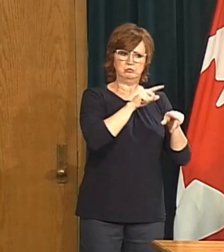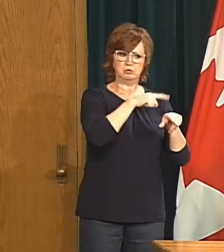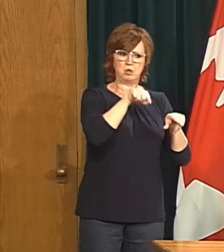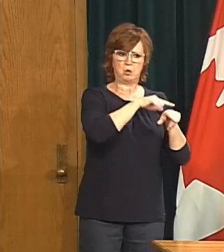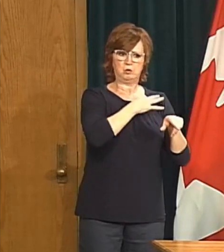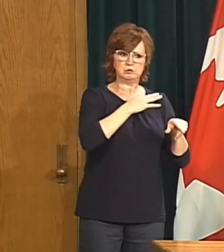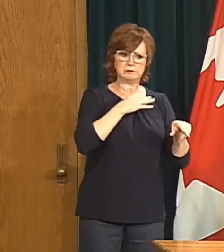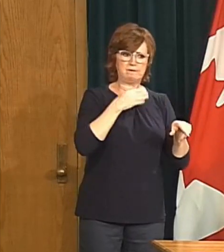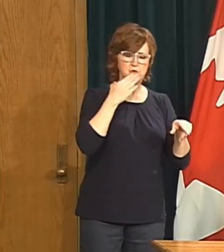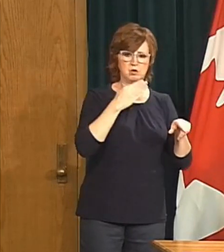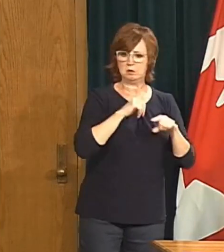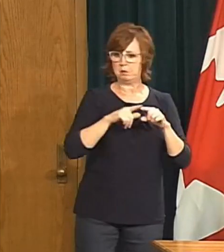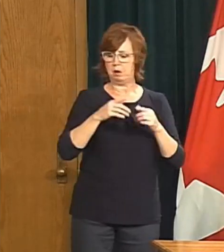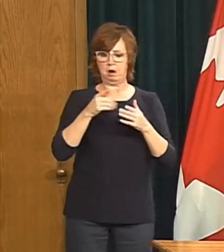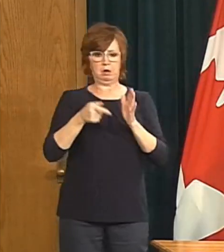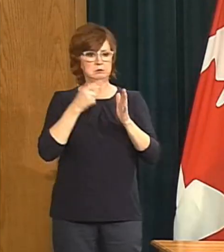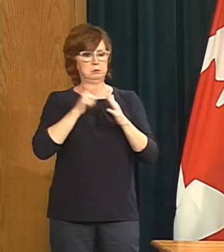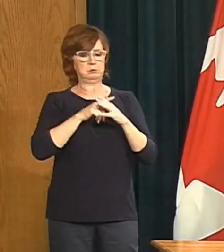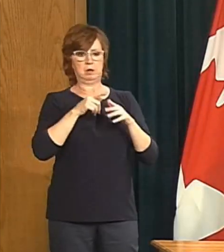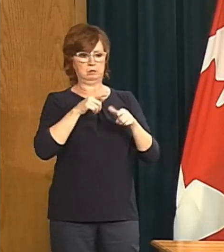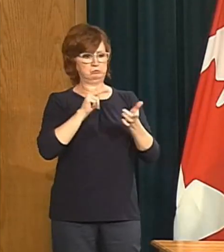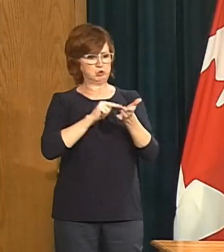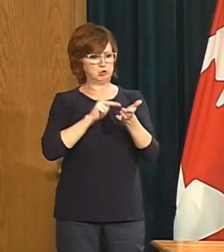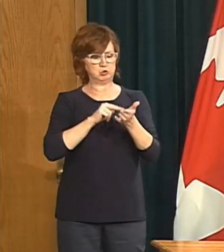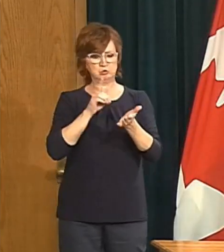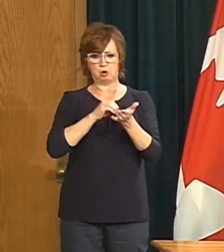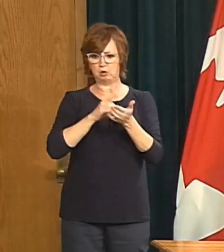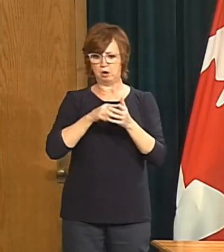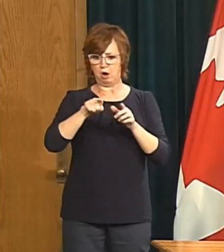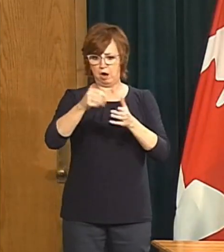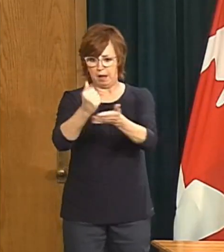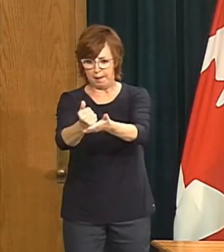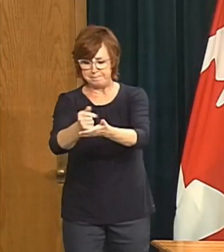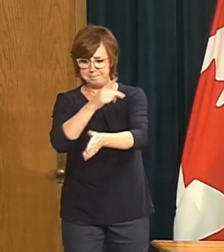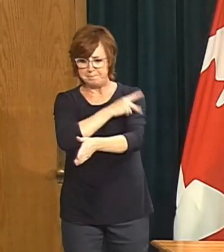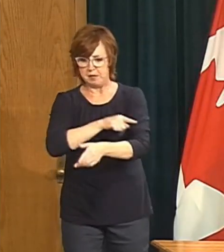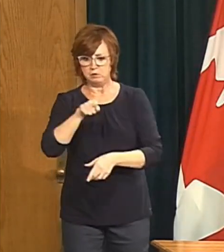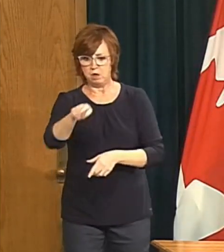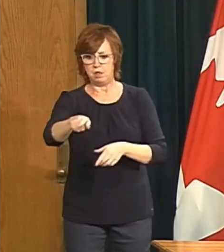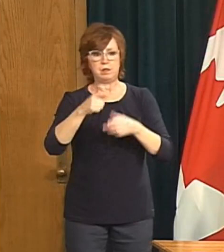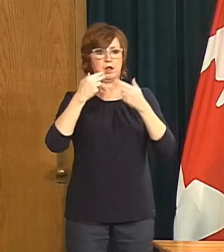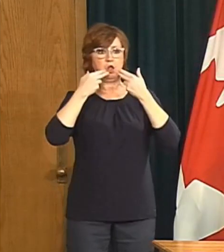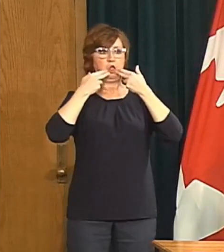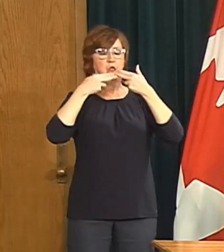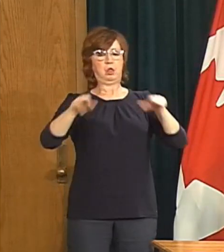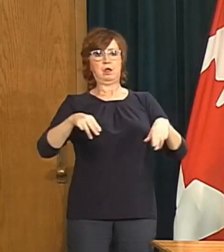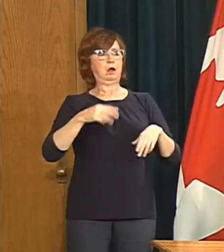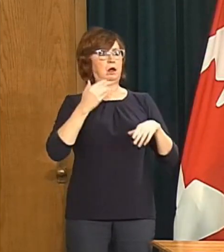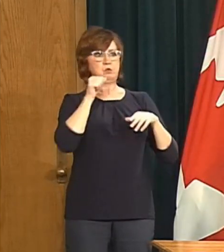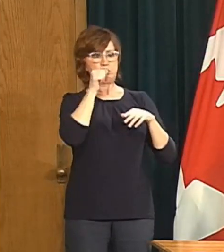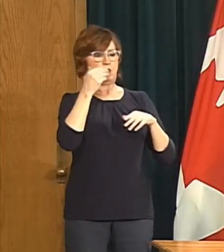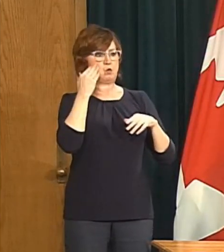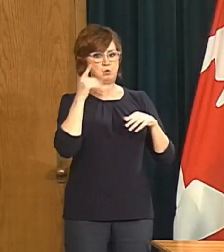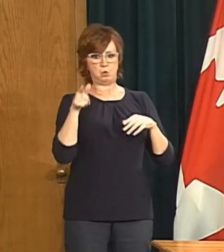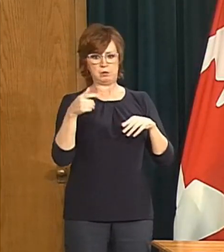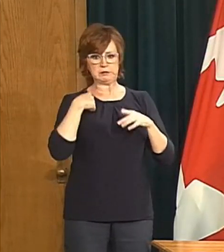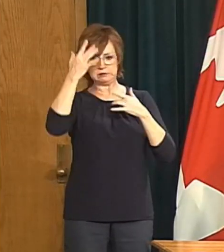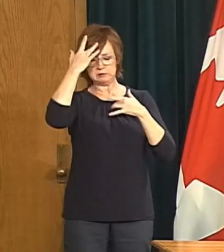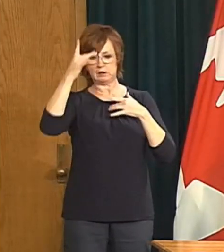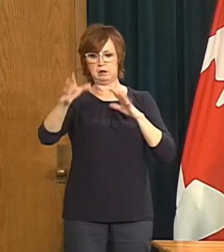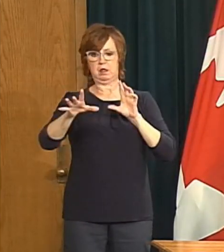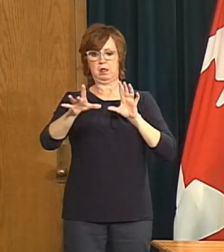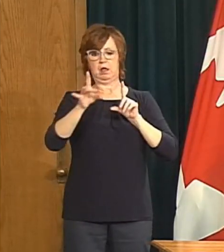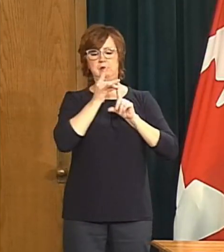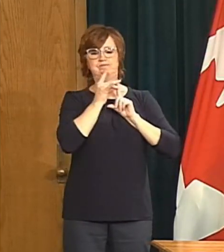PPE may not be required. So again, I just want to emphasize that, while all of us are staying home, healthcare workers are moving forward